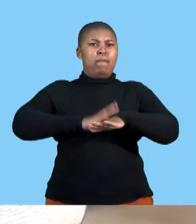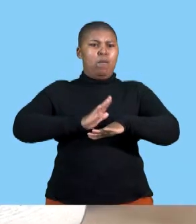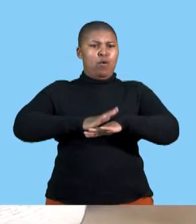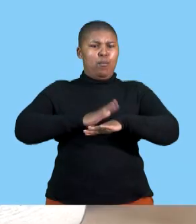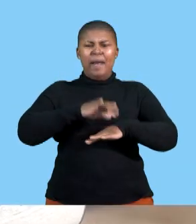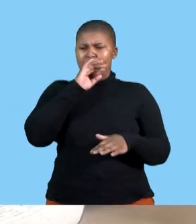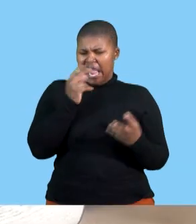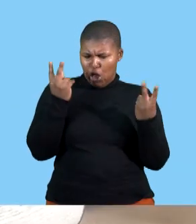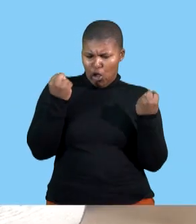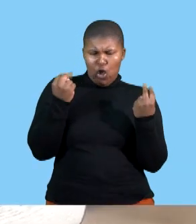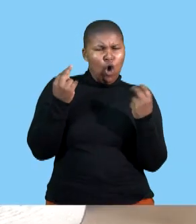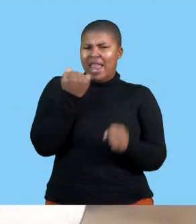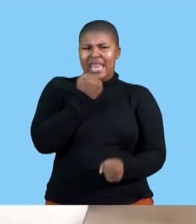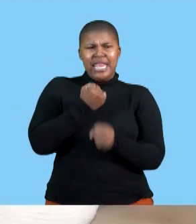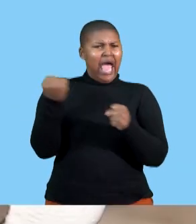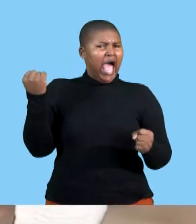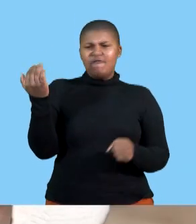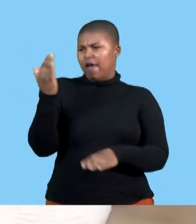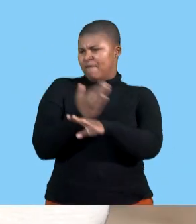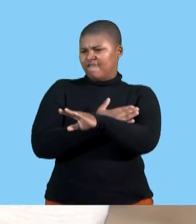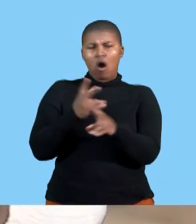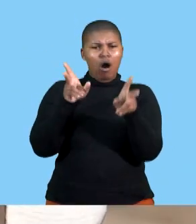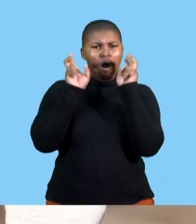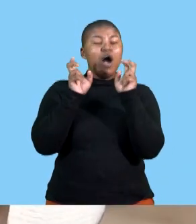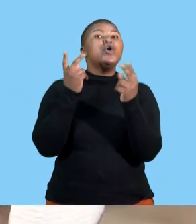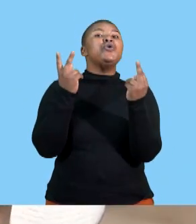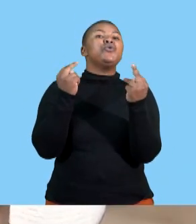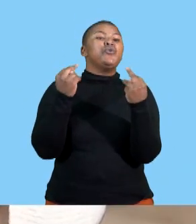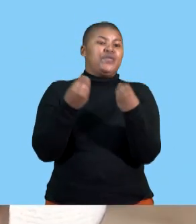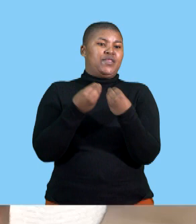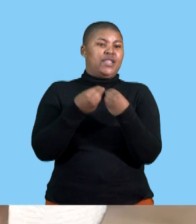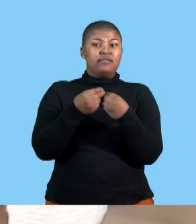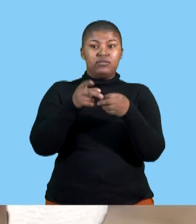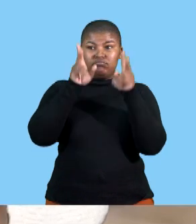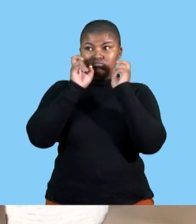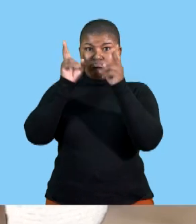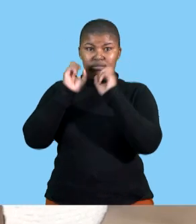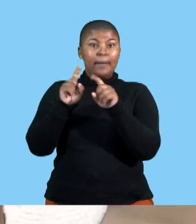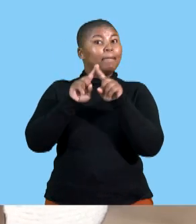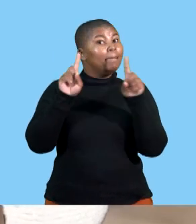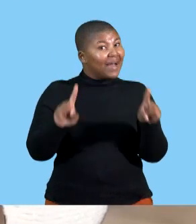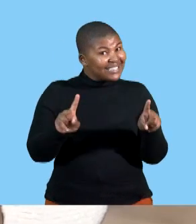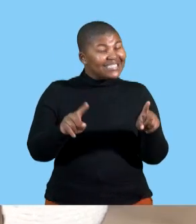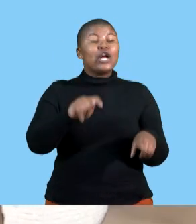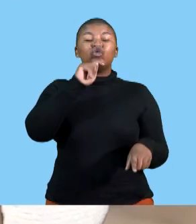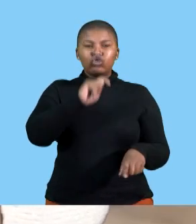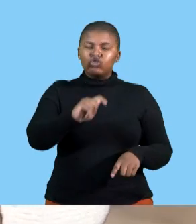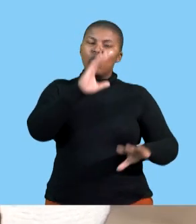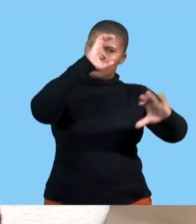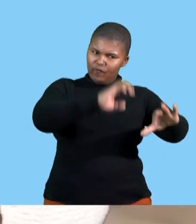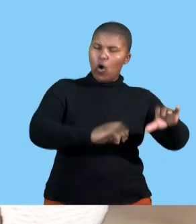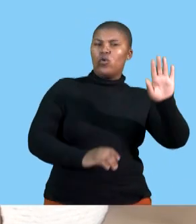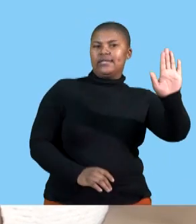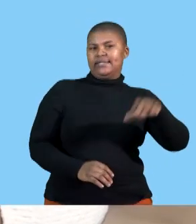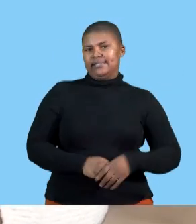things that have never been come up with before. You understand? So this is different things that you're coming up with, but yet original things.